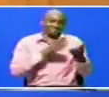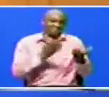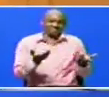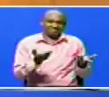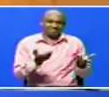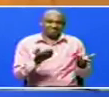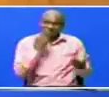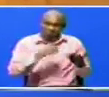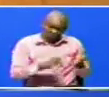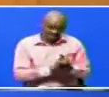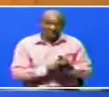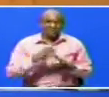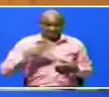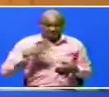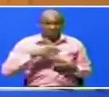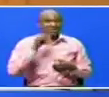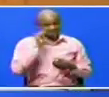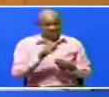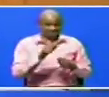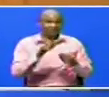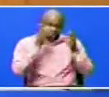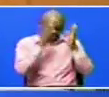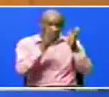that at least people paid attention to the election.